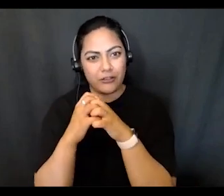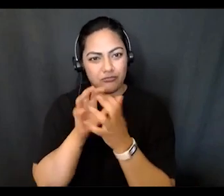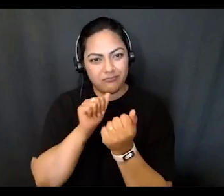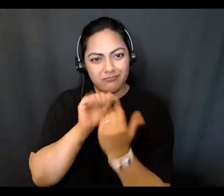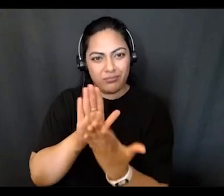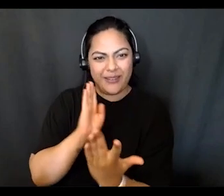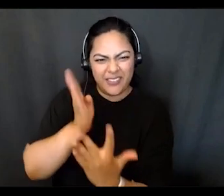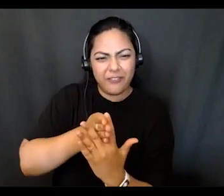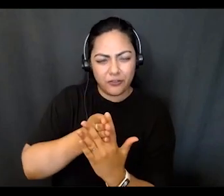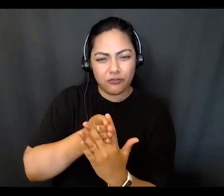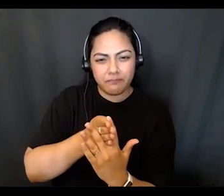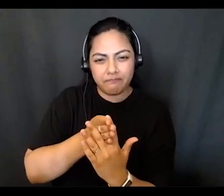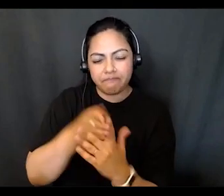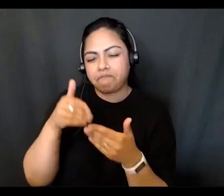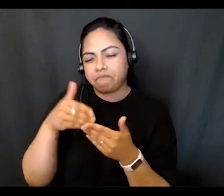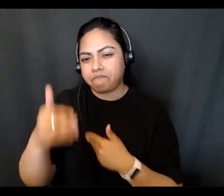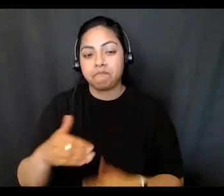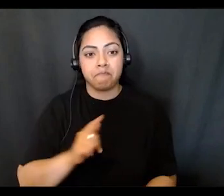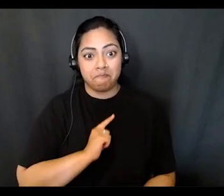please.